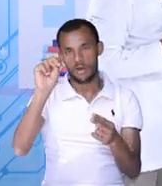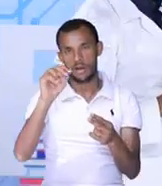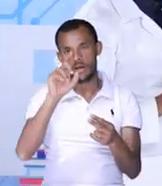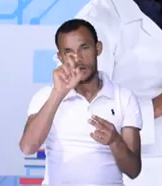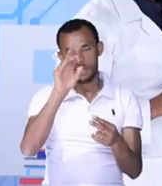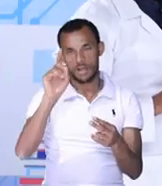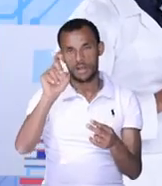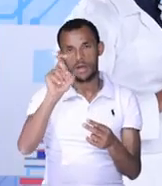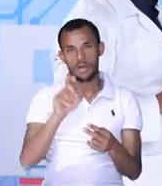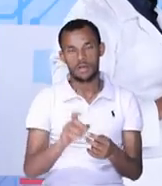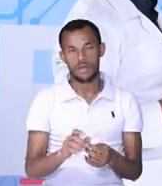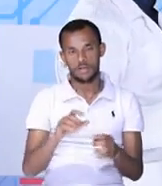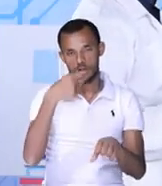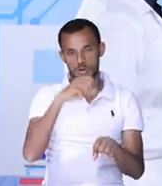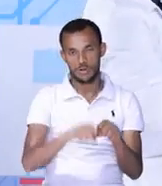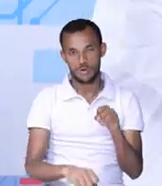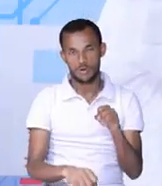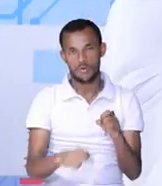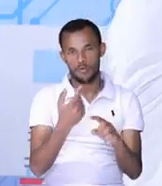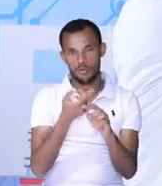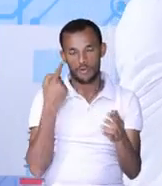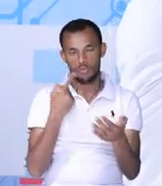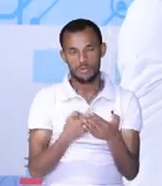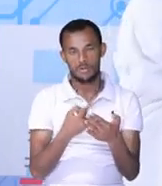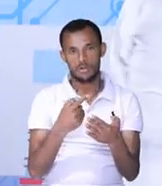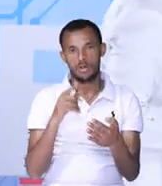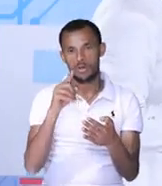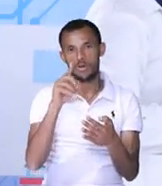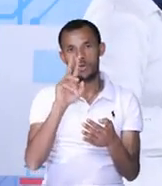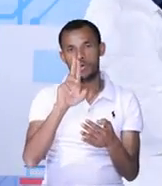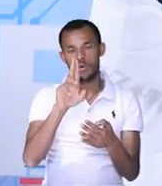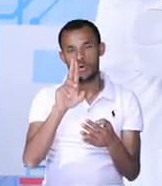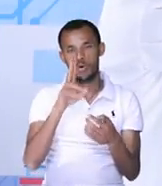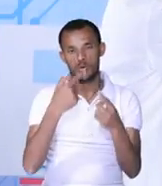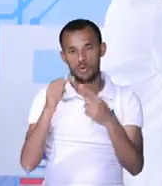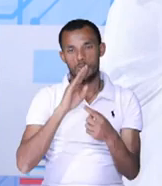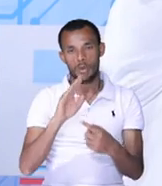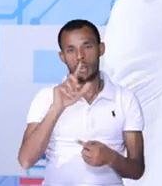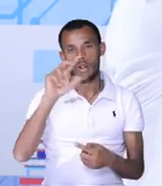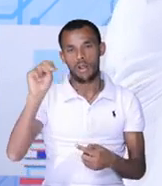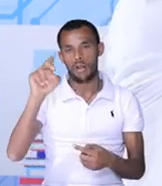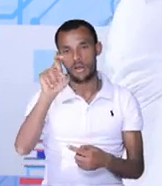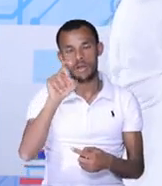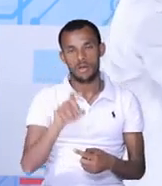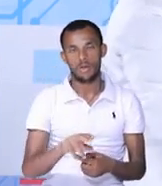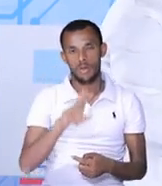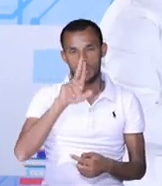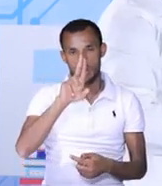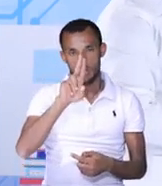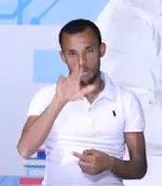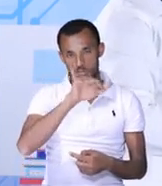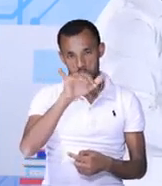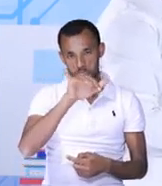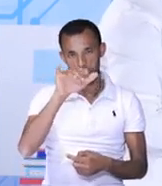dx. So from this, u will be ln x. So let u